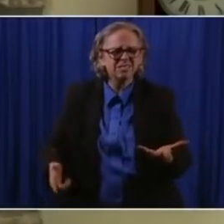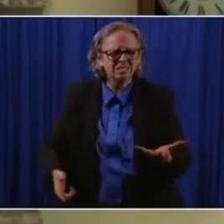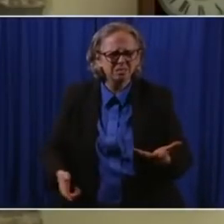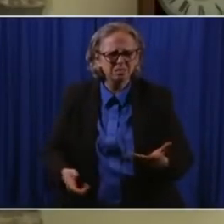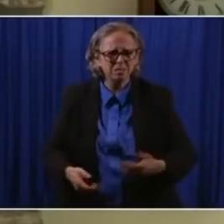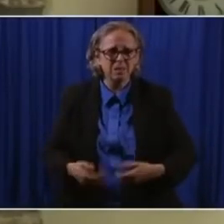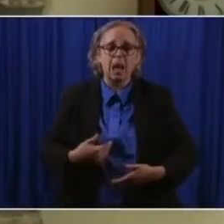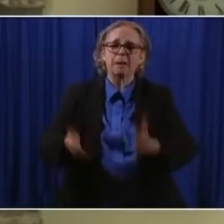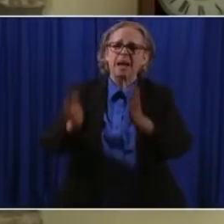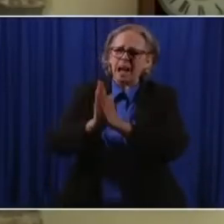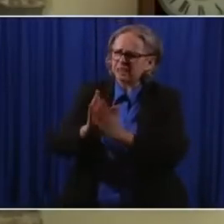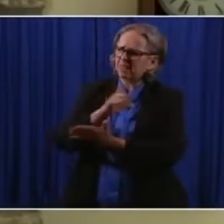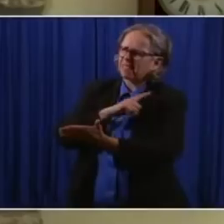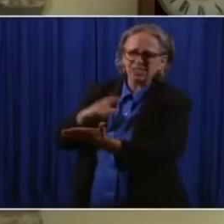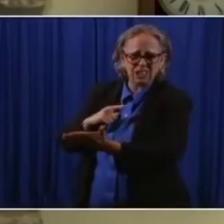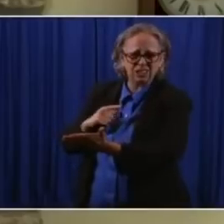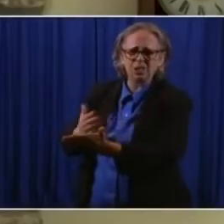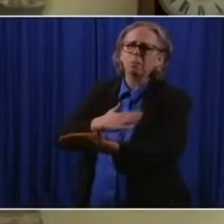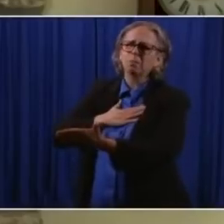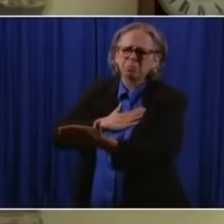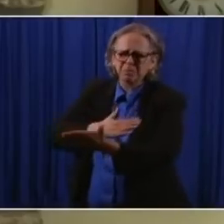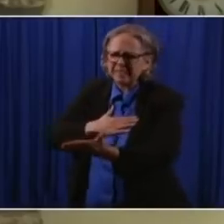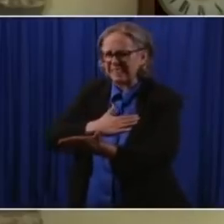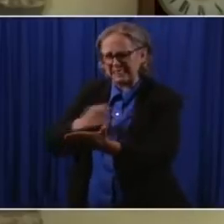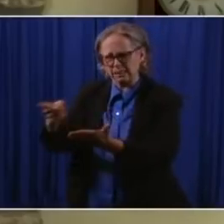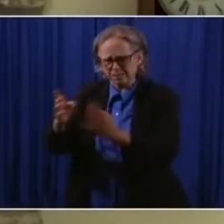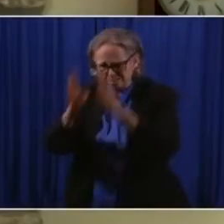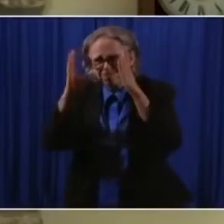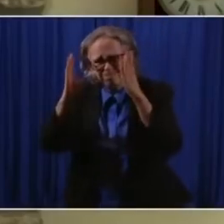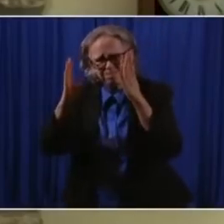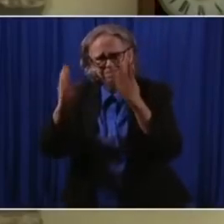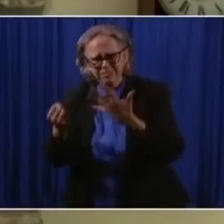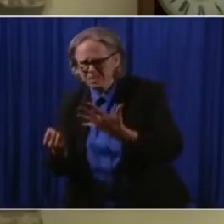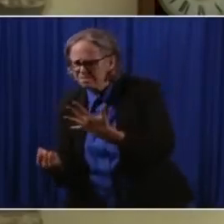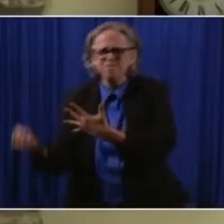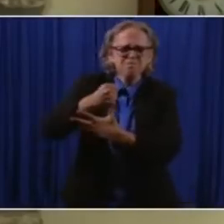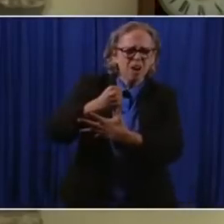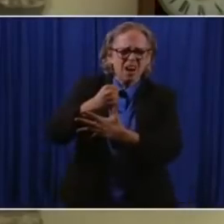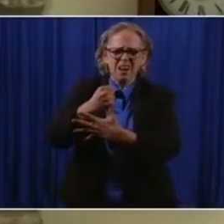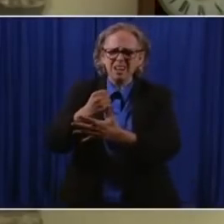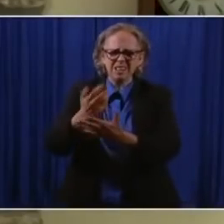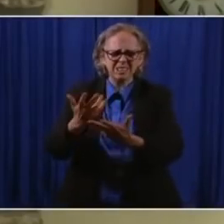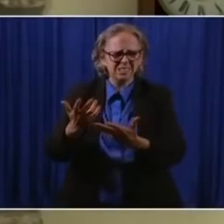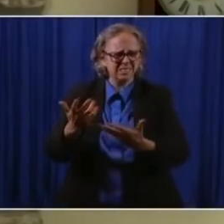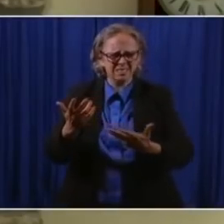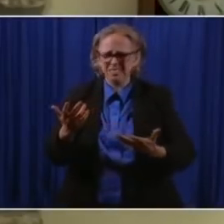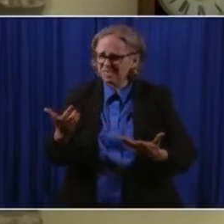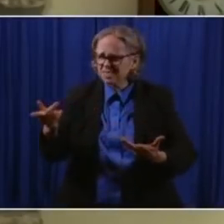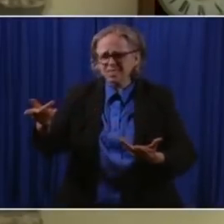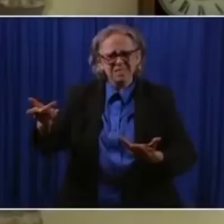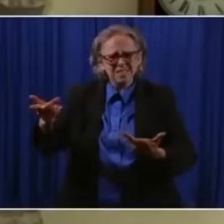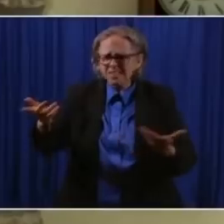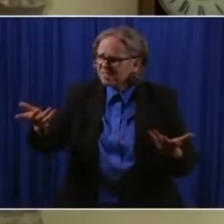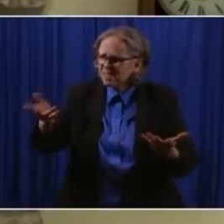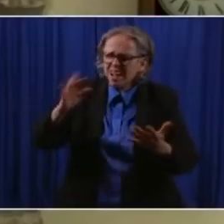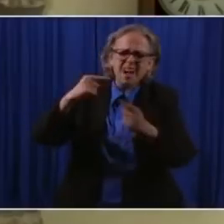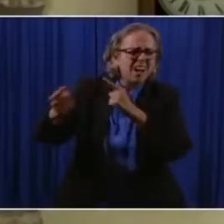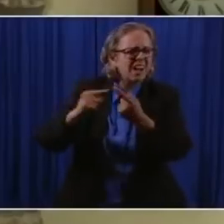at this. This is something that I don't think is controversial. These are people who are not allowed to have a